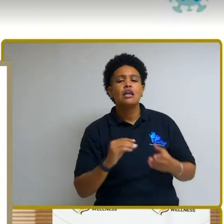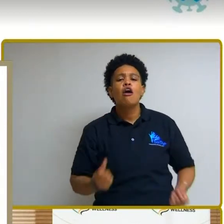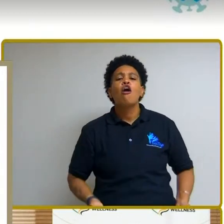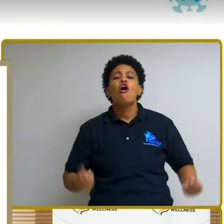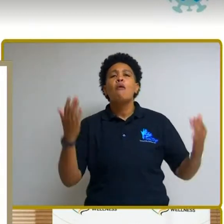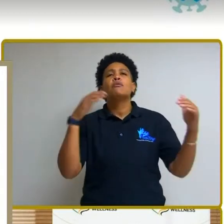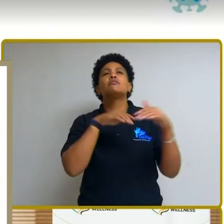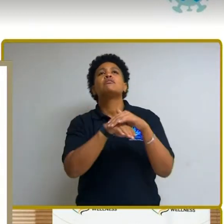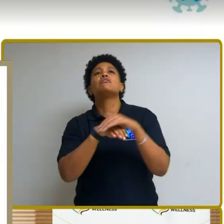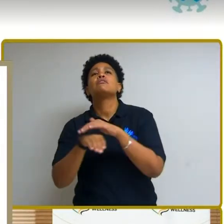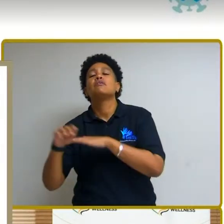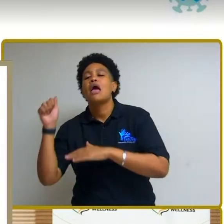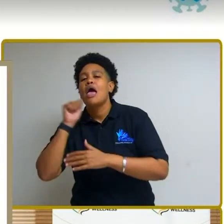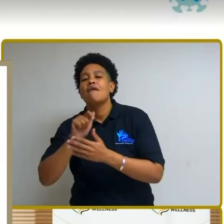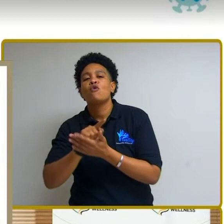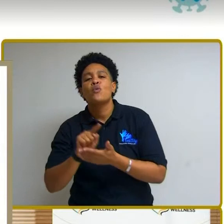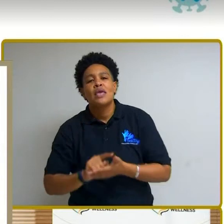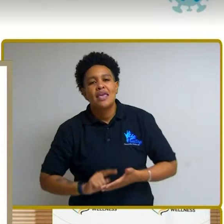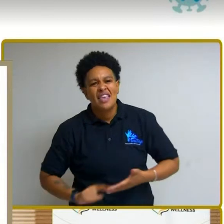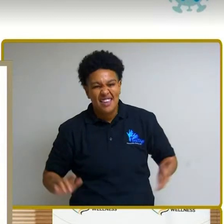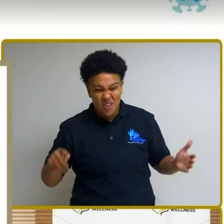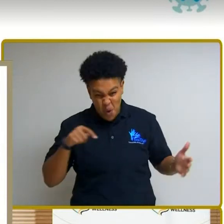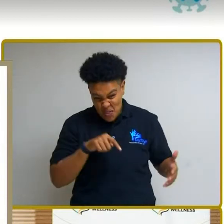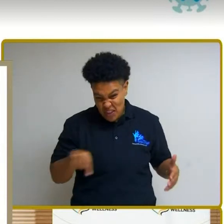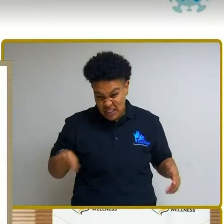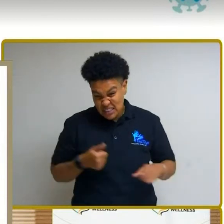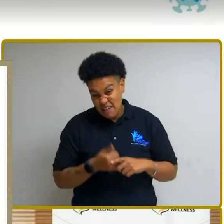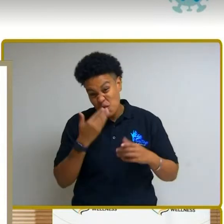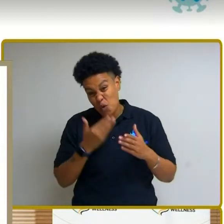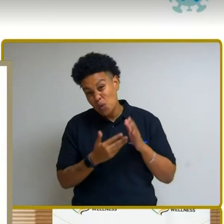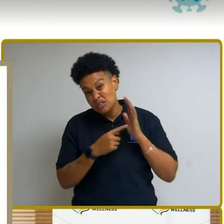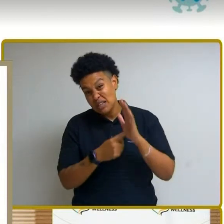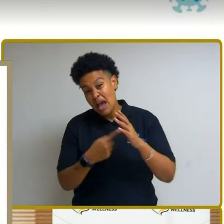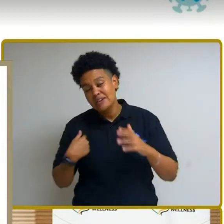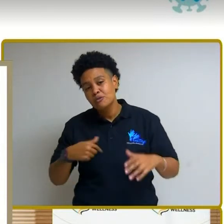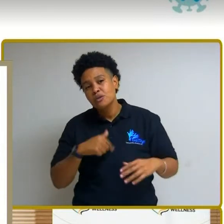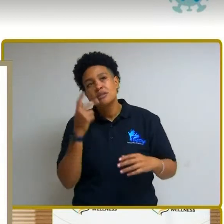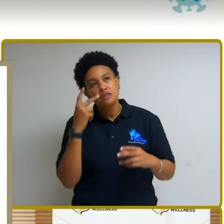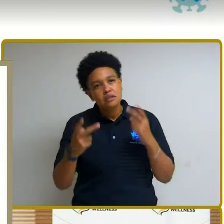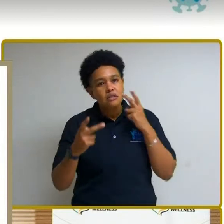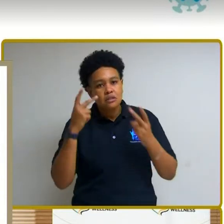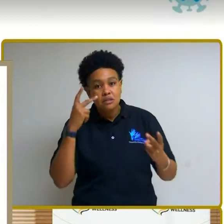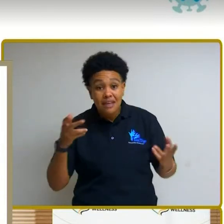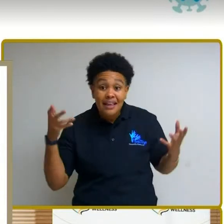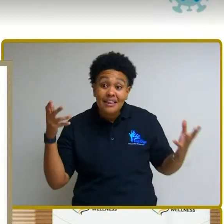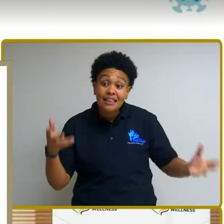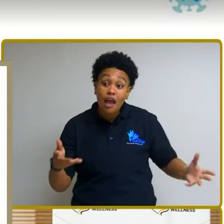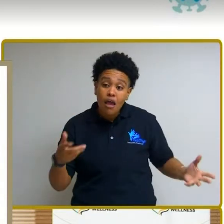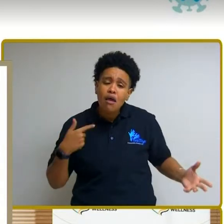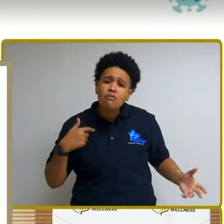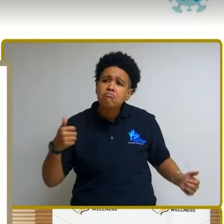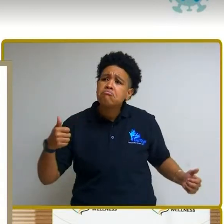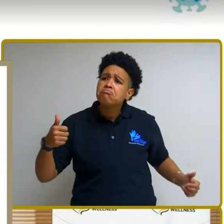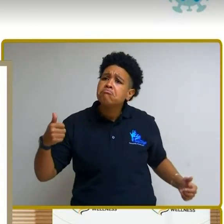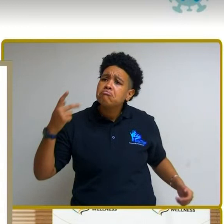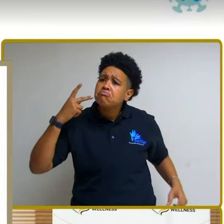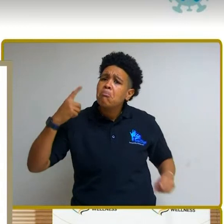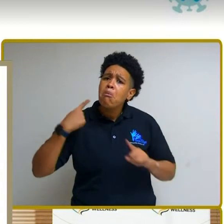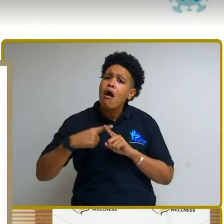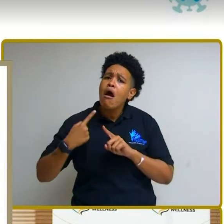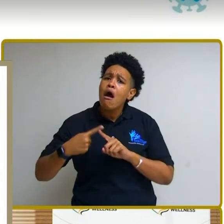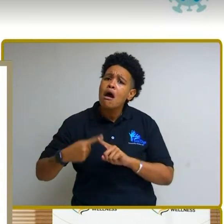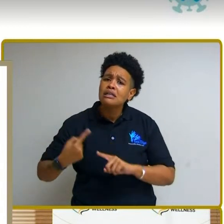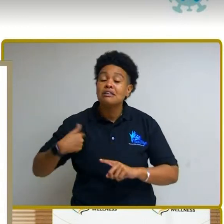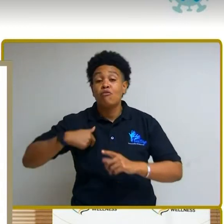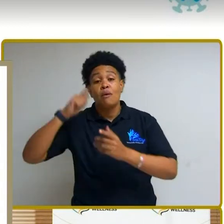of admissions per week. So these are good signs that we are seeing here, and these, we believe,